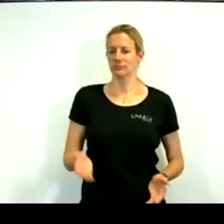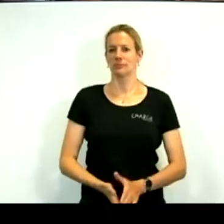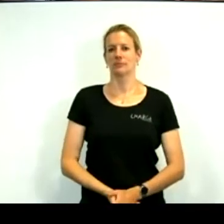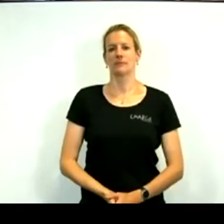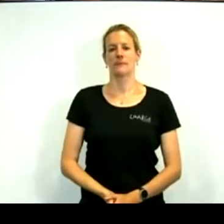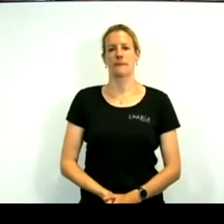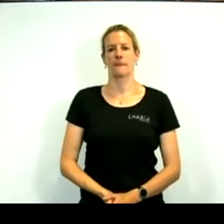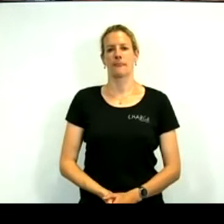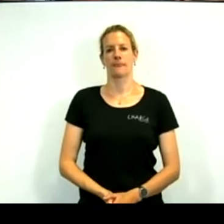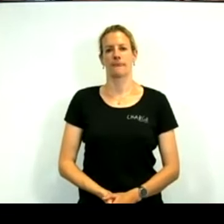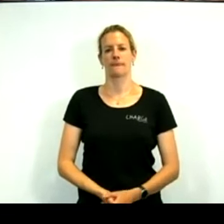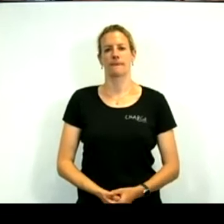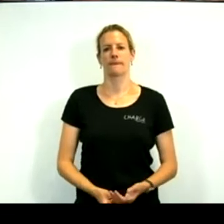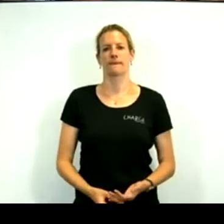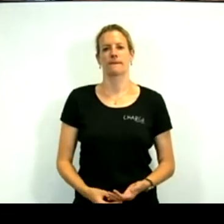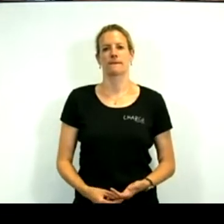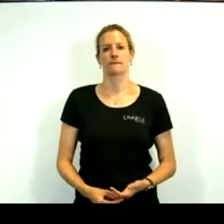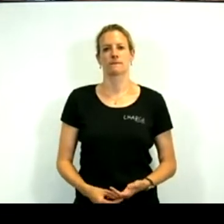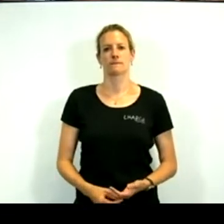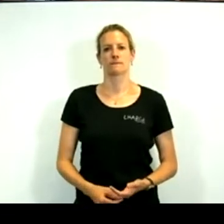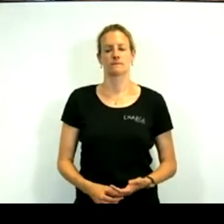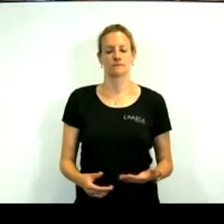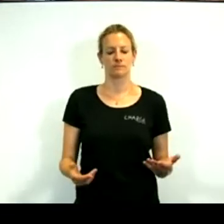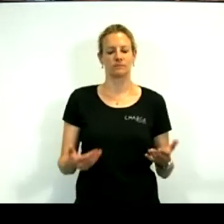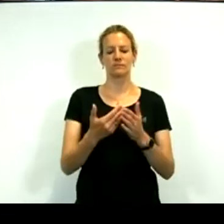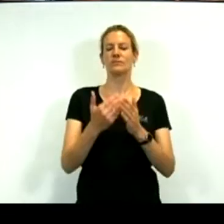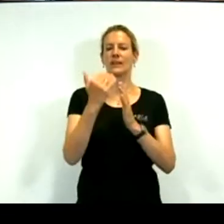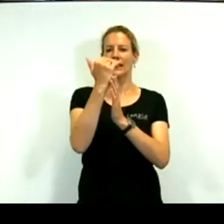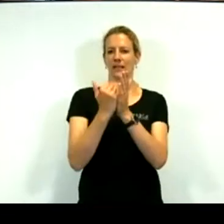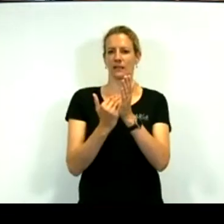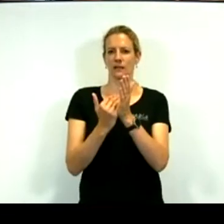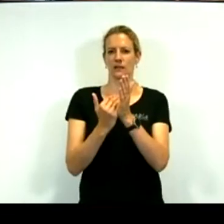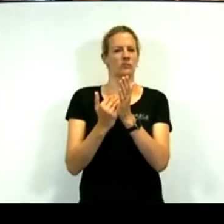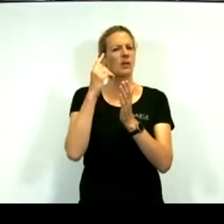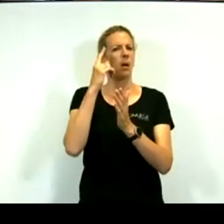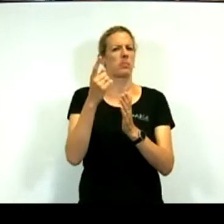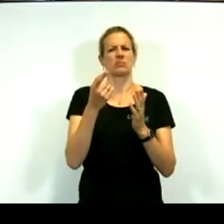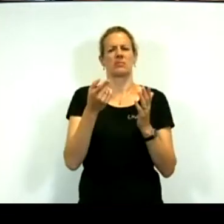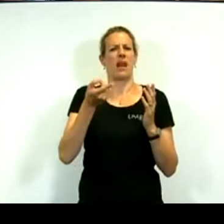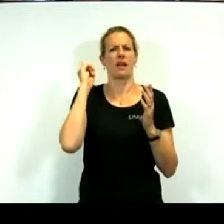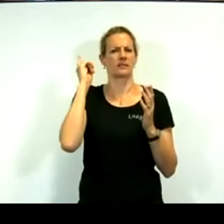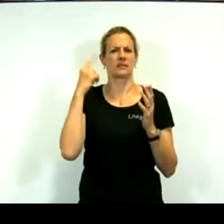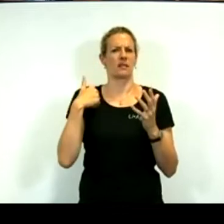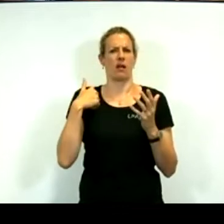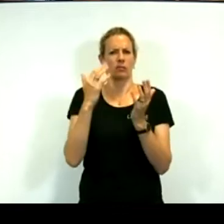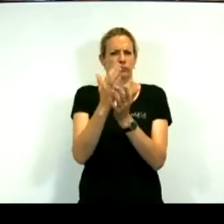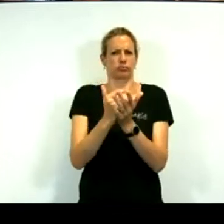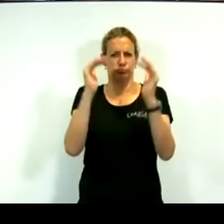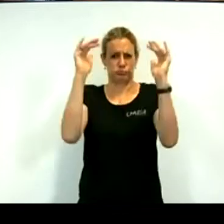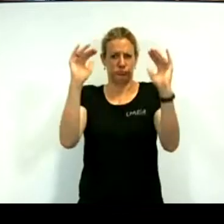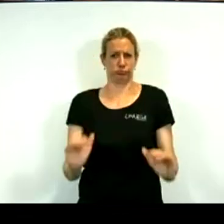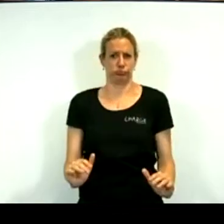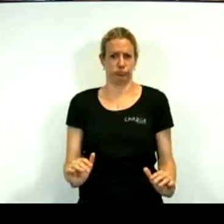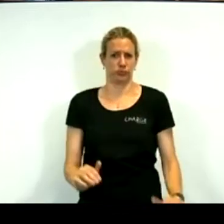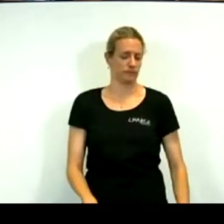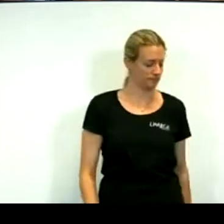This is a list I made, I think, earlier this year. People often talk about children with